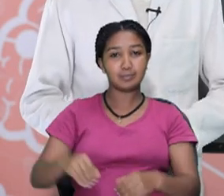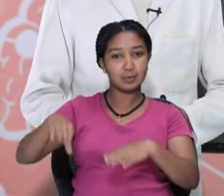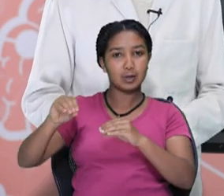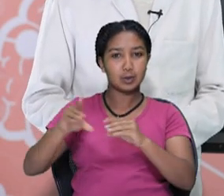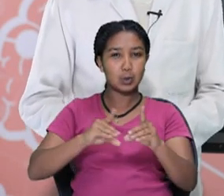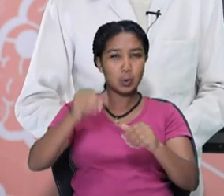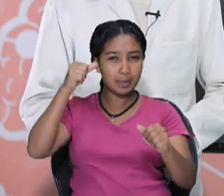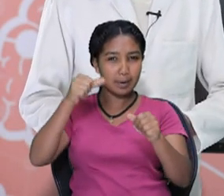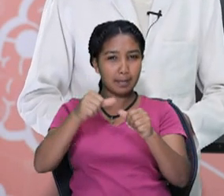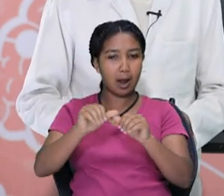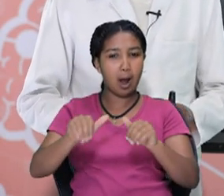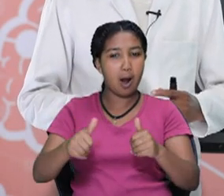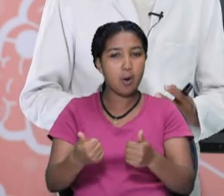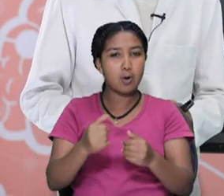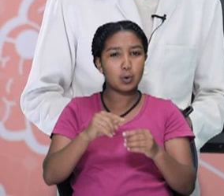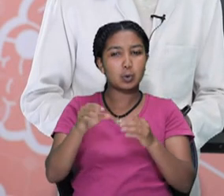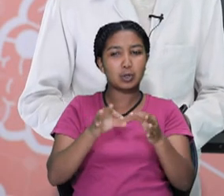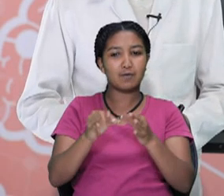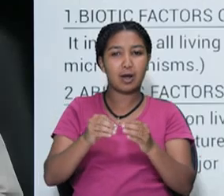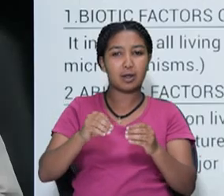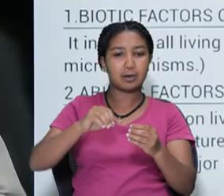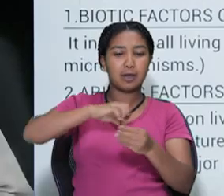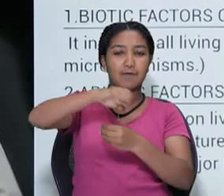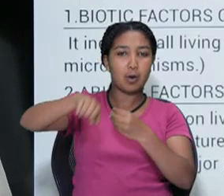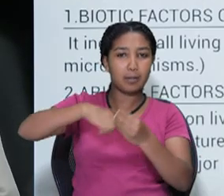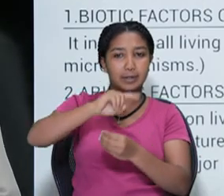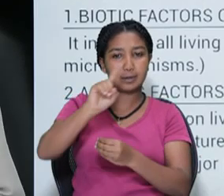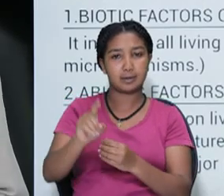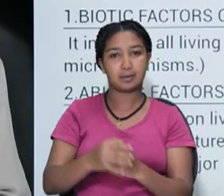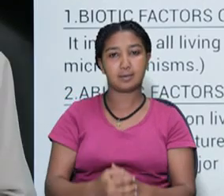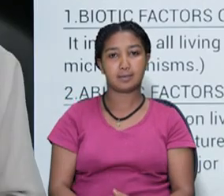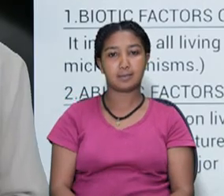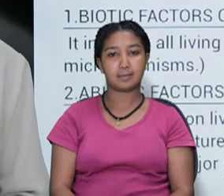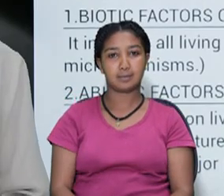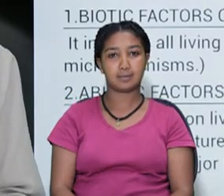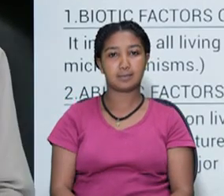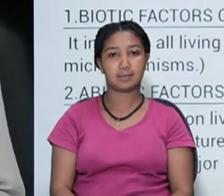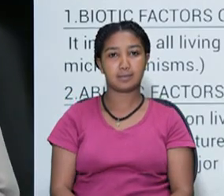Students, do you remember how could you define environment so far?